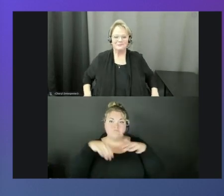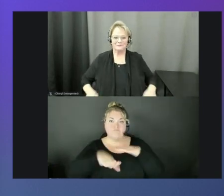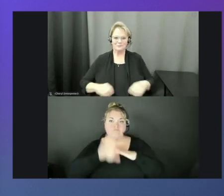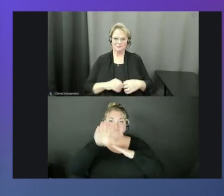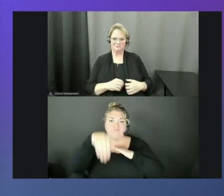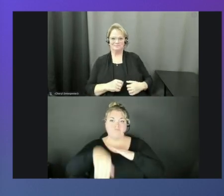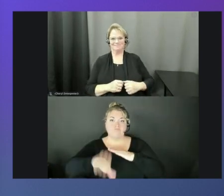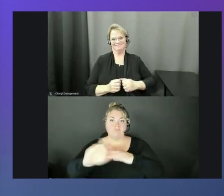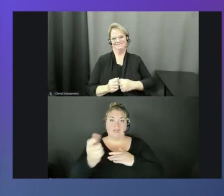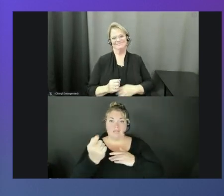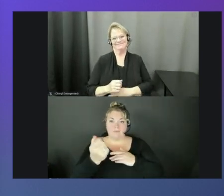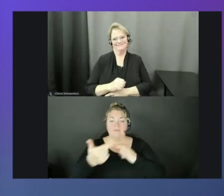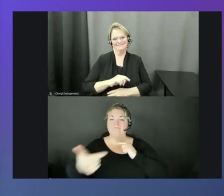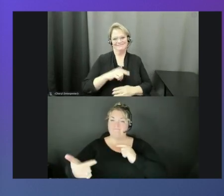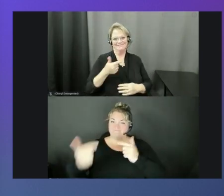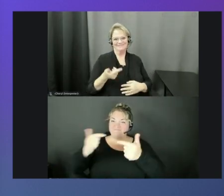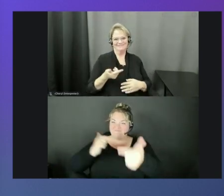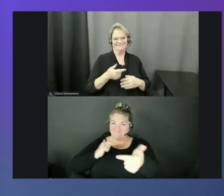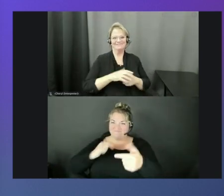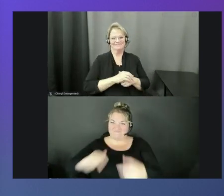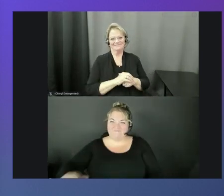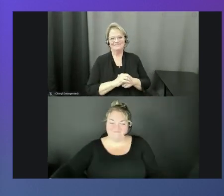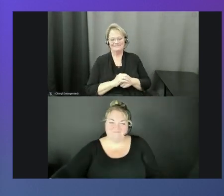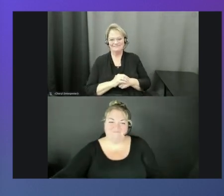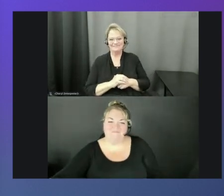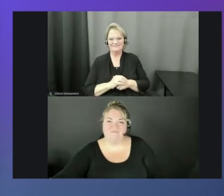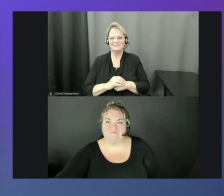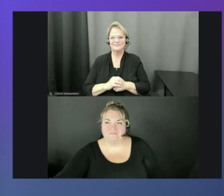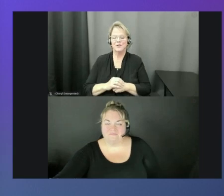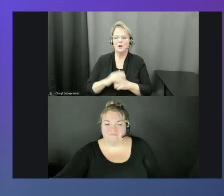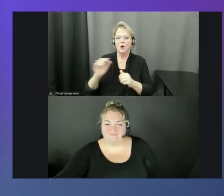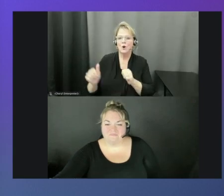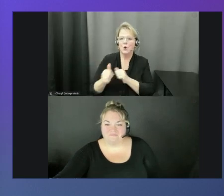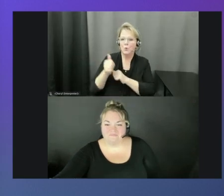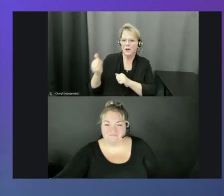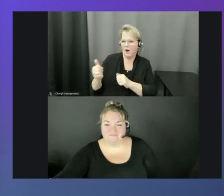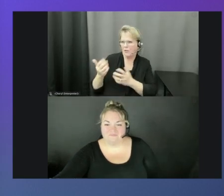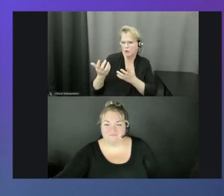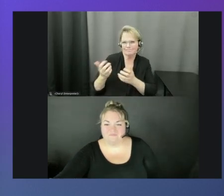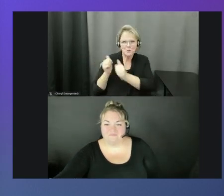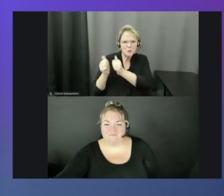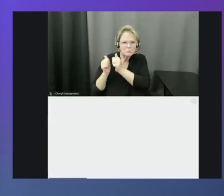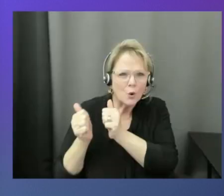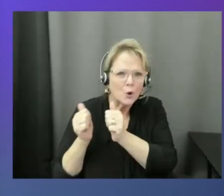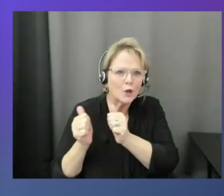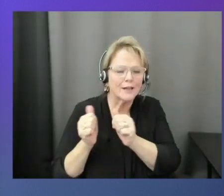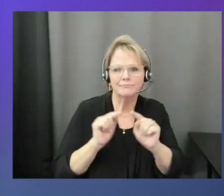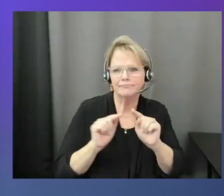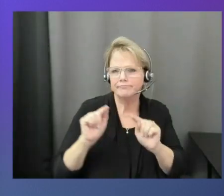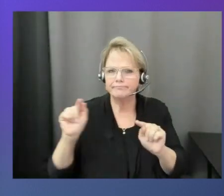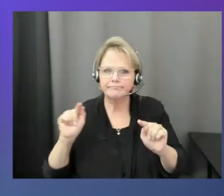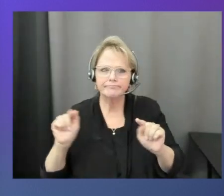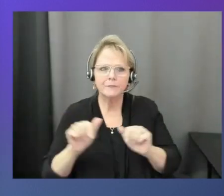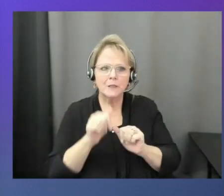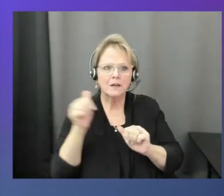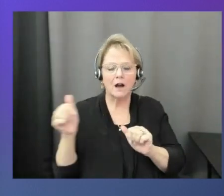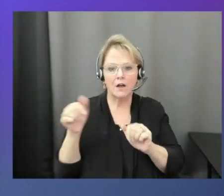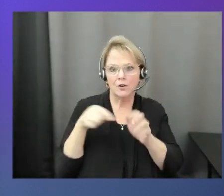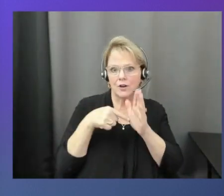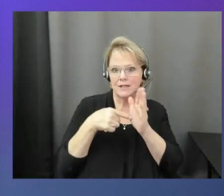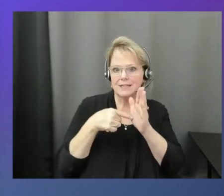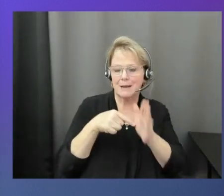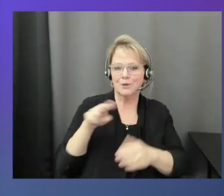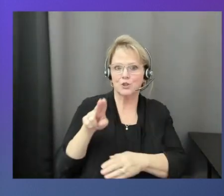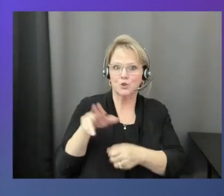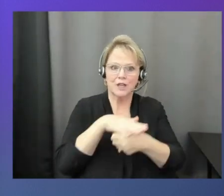little bit. But what other industries outside of sporting do we see some examples where migrations using local zones